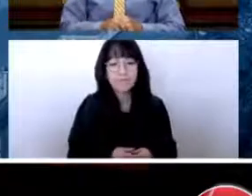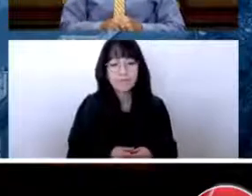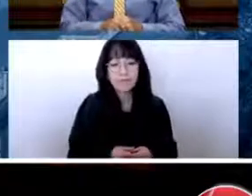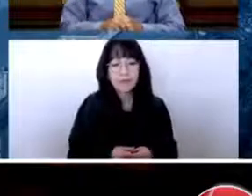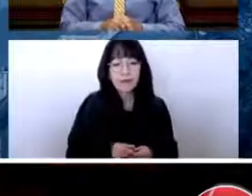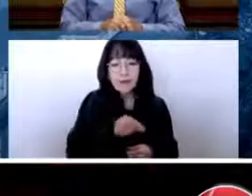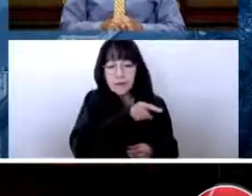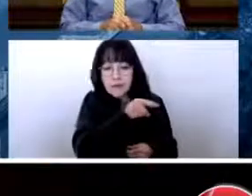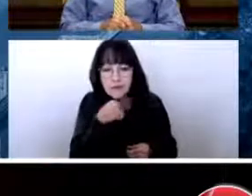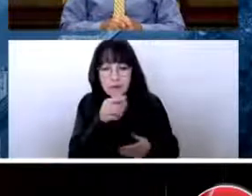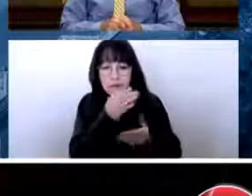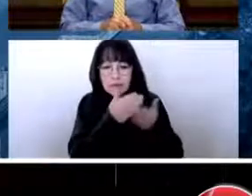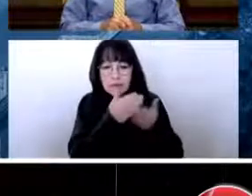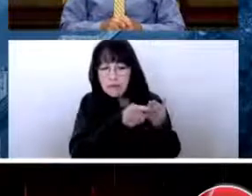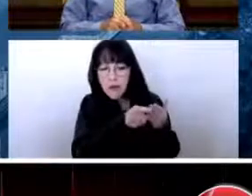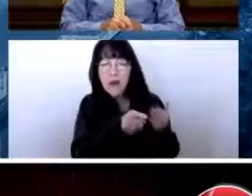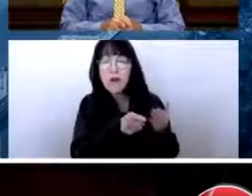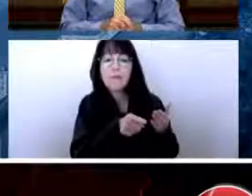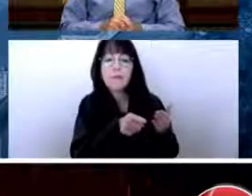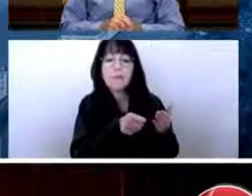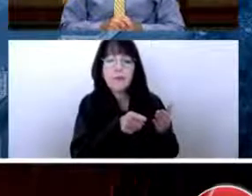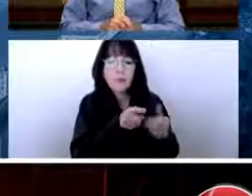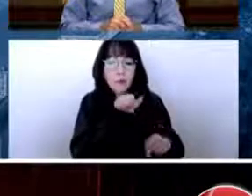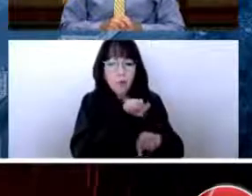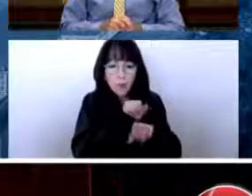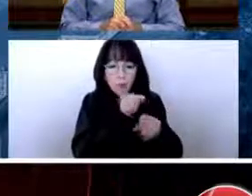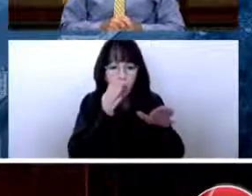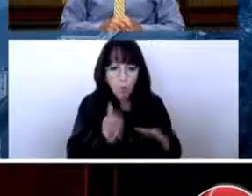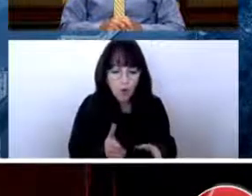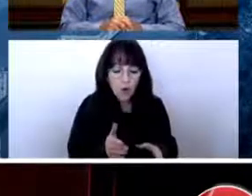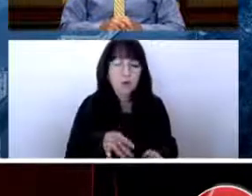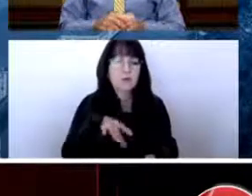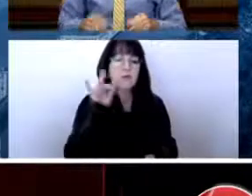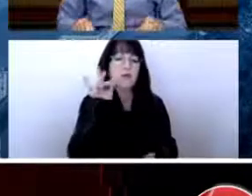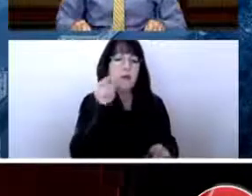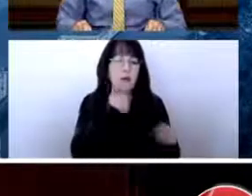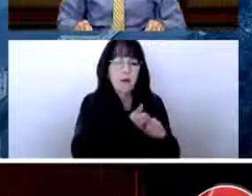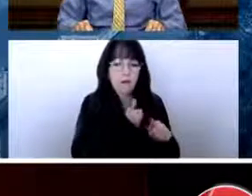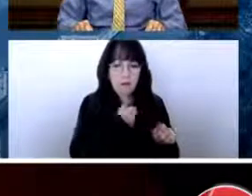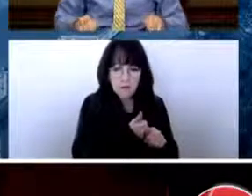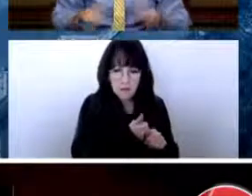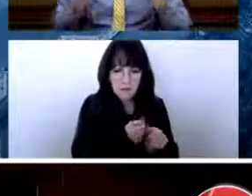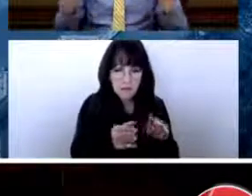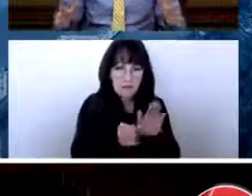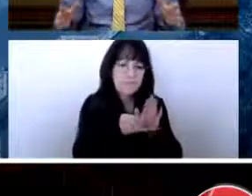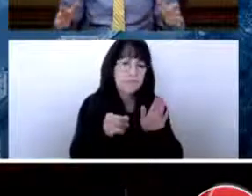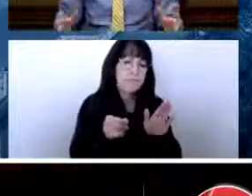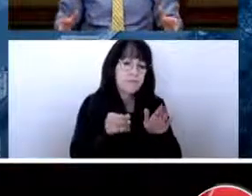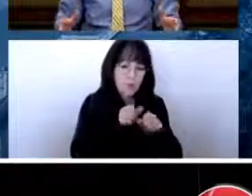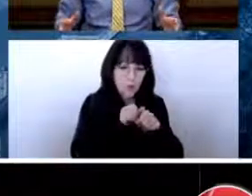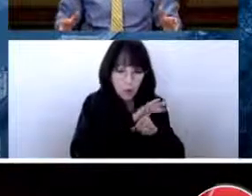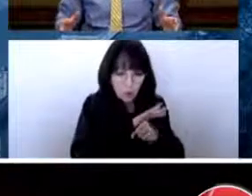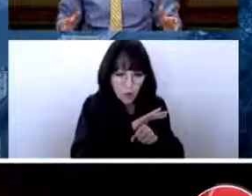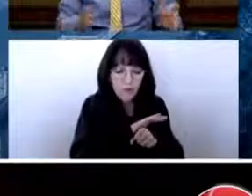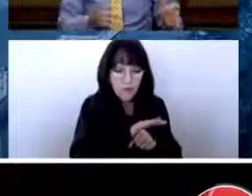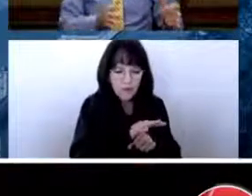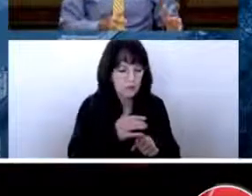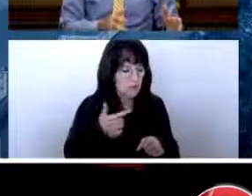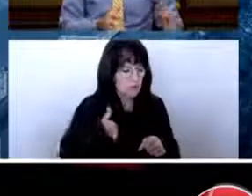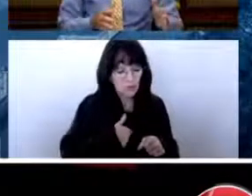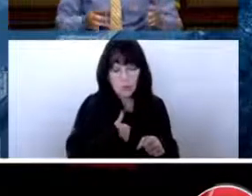are close contacts of those that are tested positive and have to quarantine for some period of time. So every employer that we talk